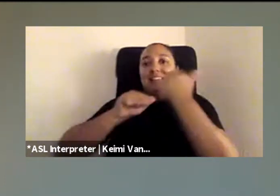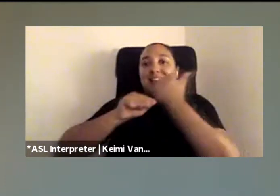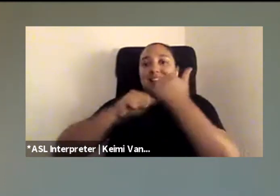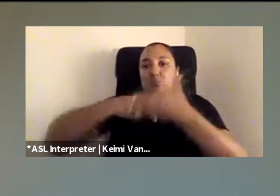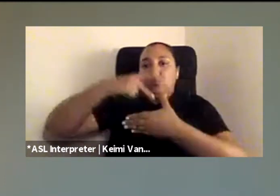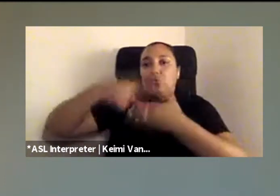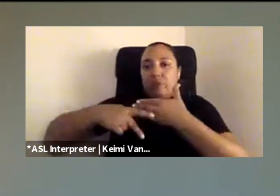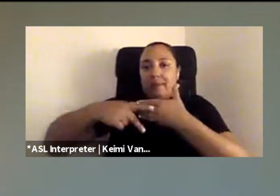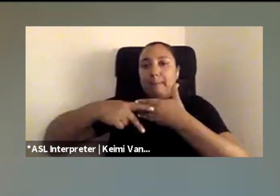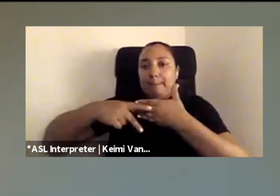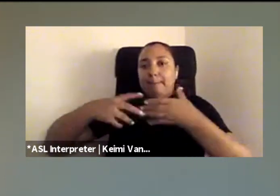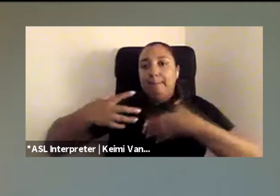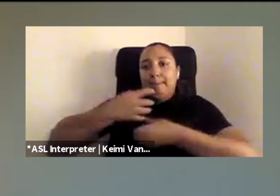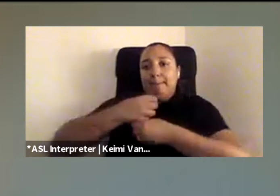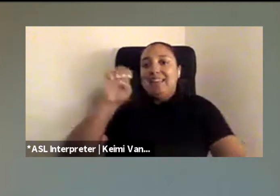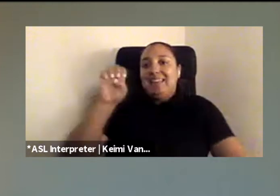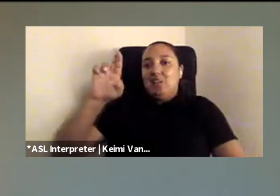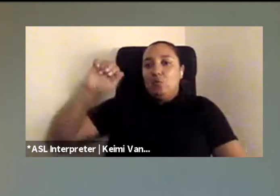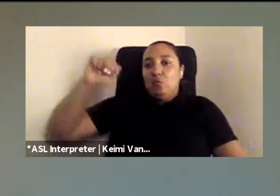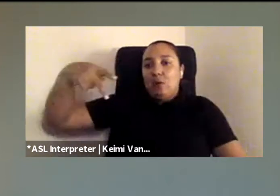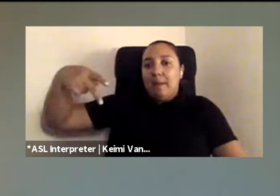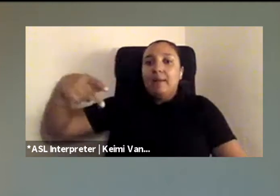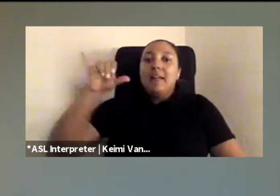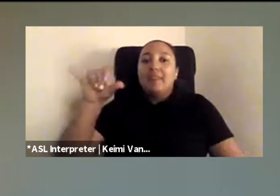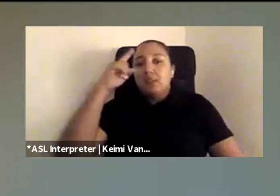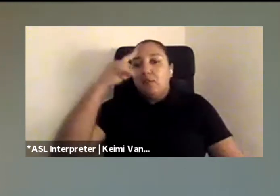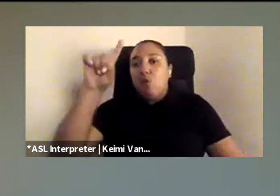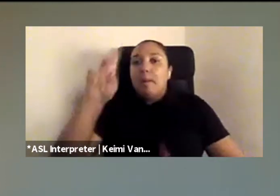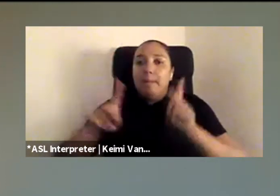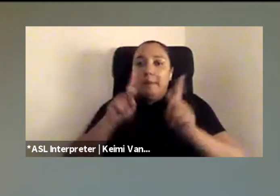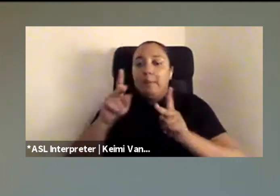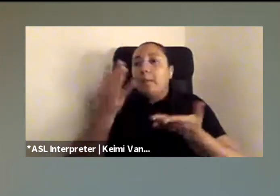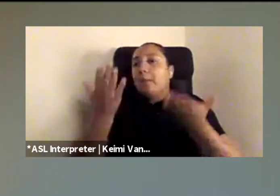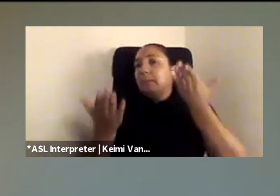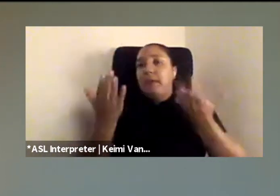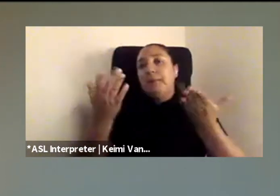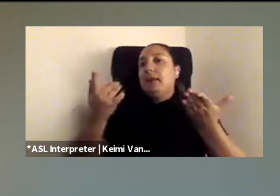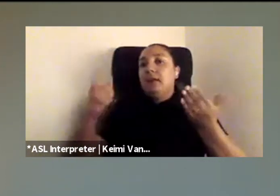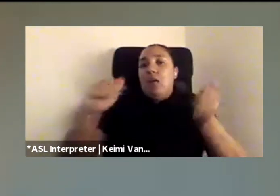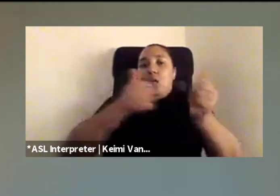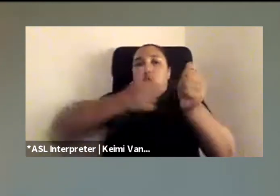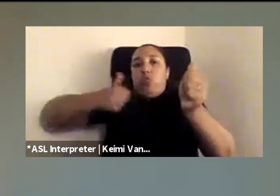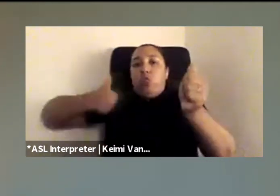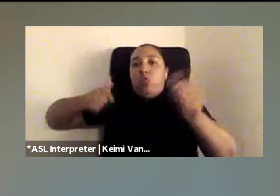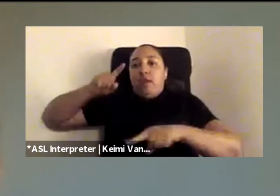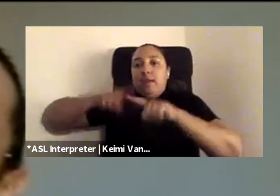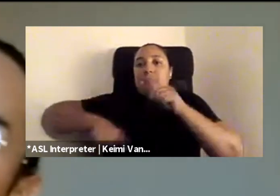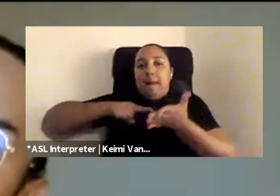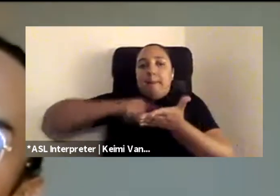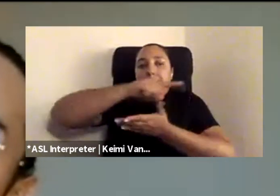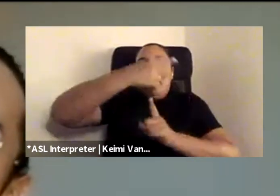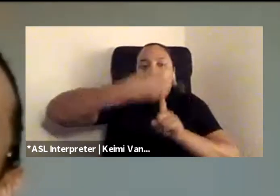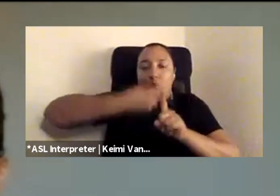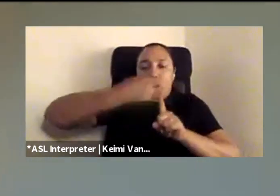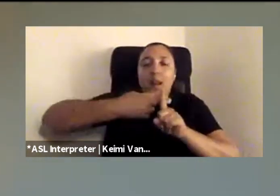The Emergency Rental Assistance Program is for folks that have not been able to pay rent. This program helps people pay for back